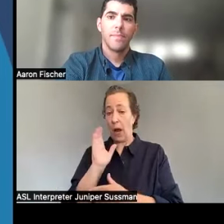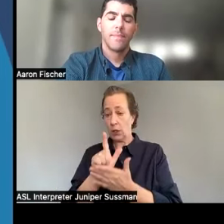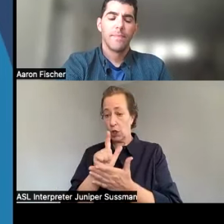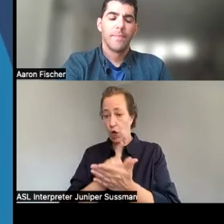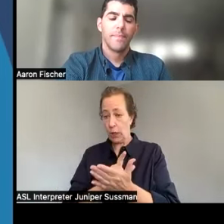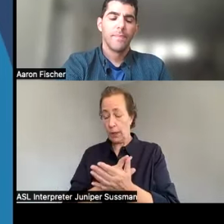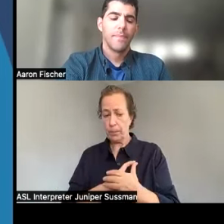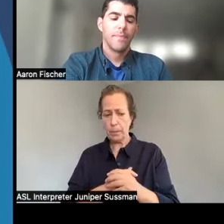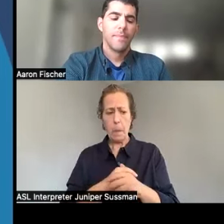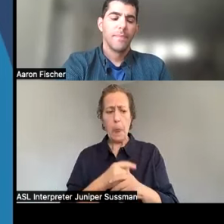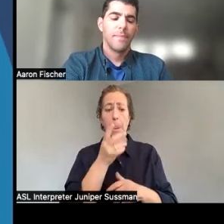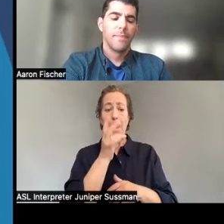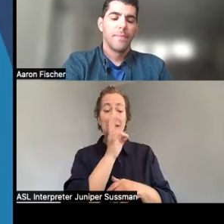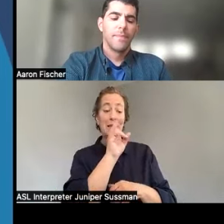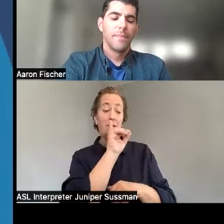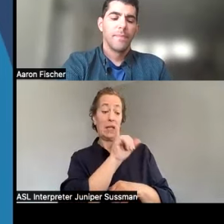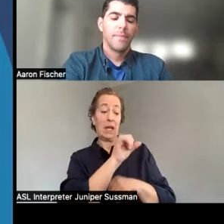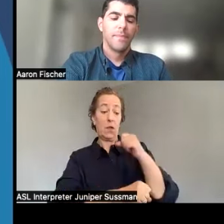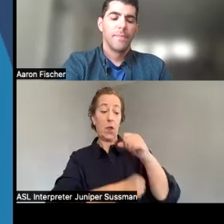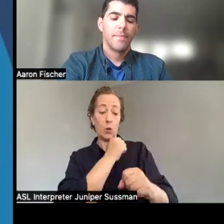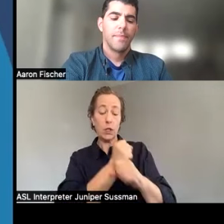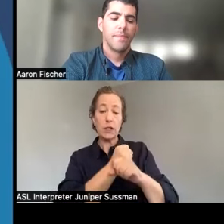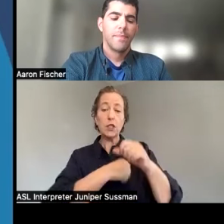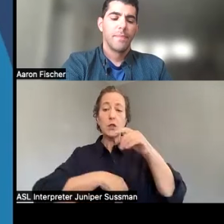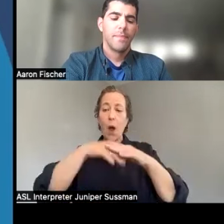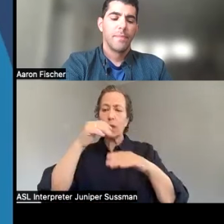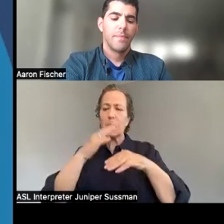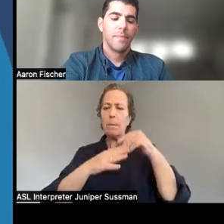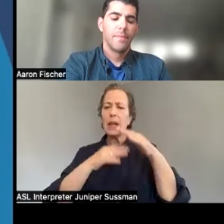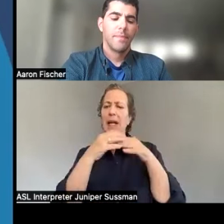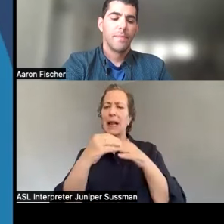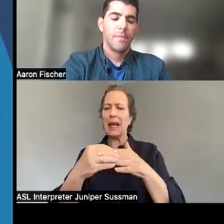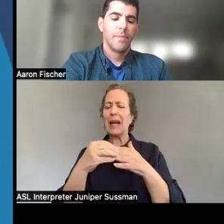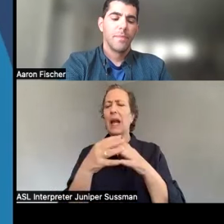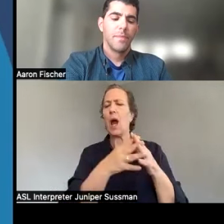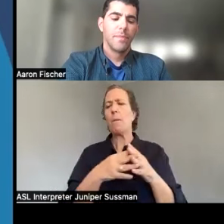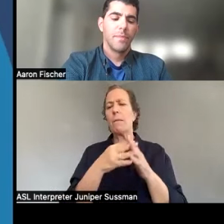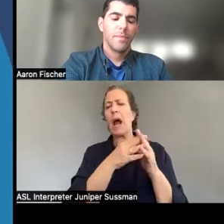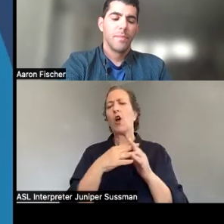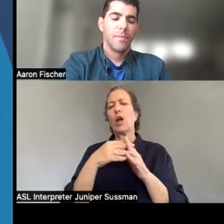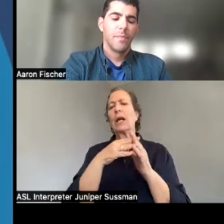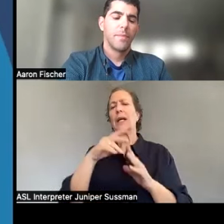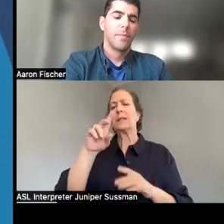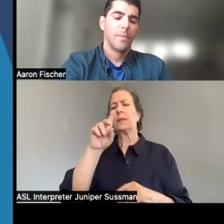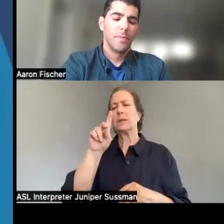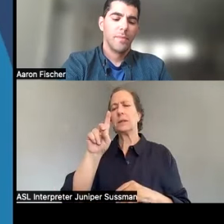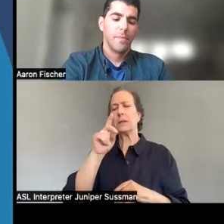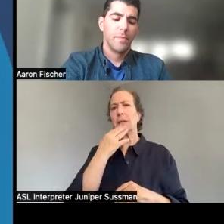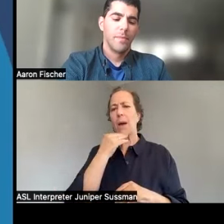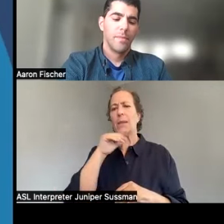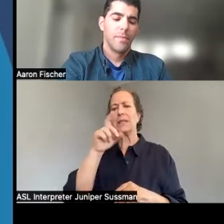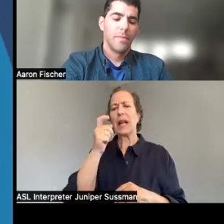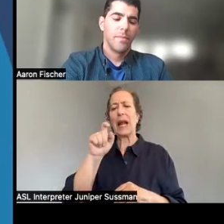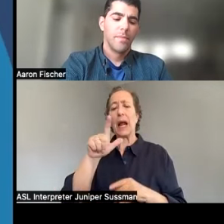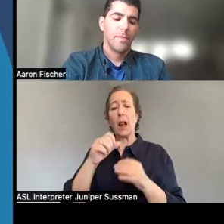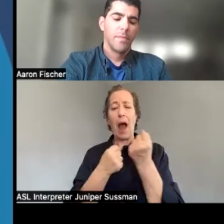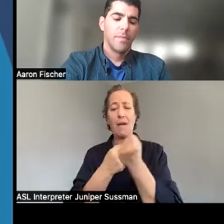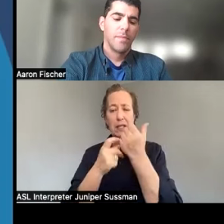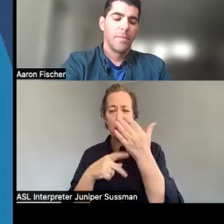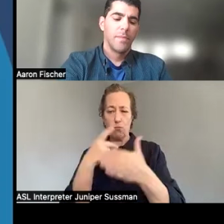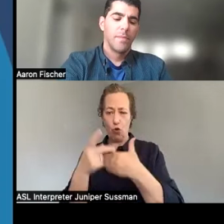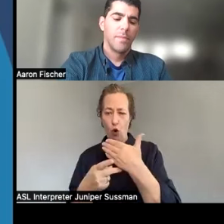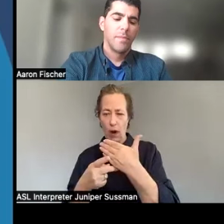those years building and then leading the American Diabetes Association's legal advocacy program, whose goal was to end discrimination